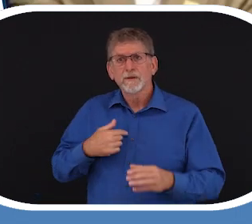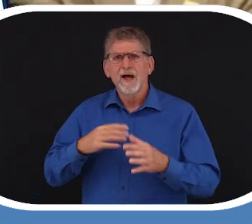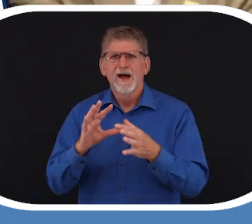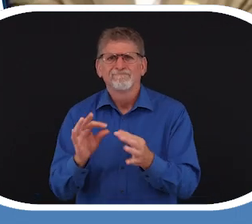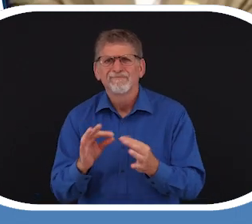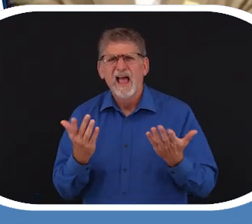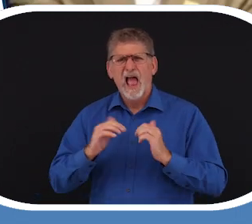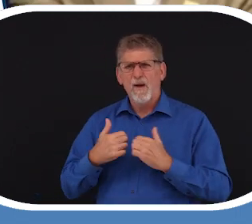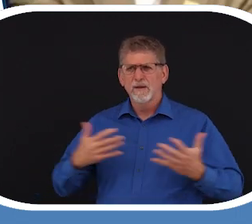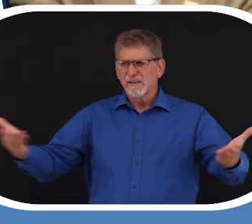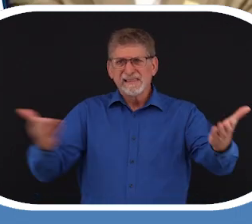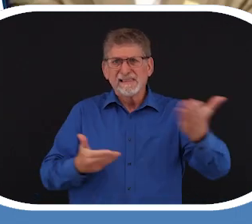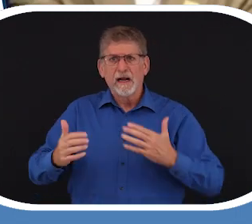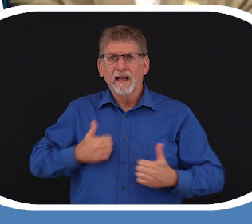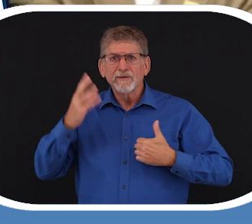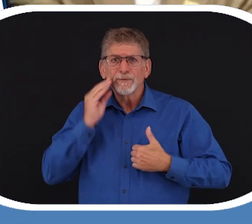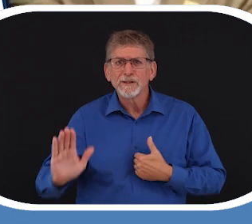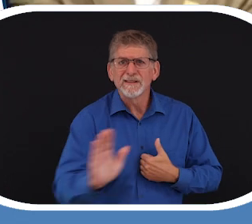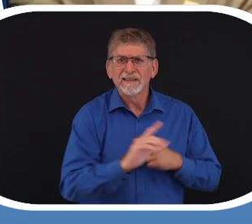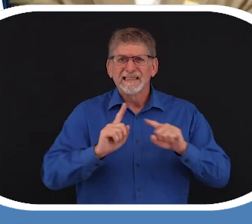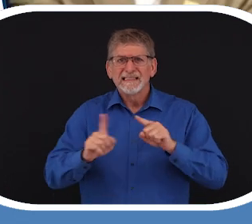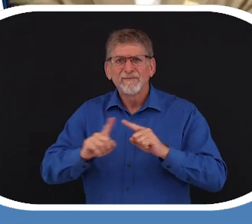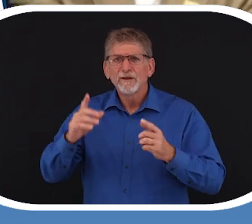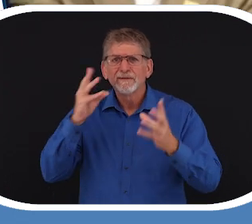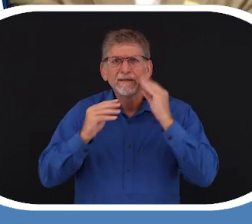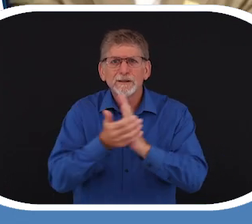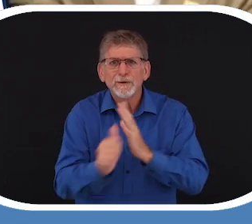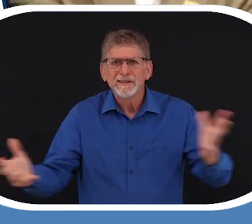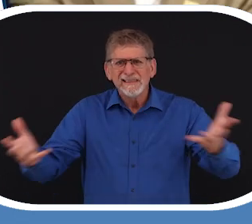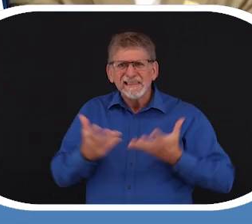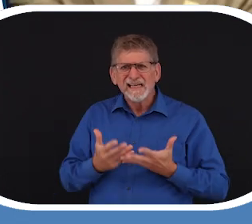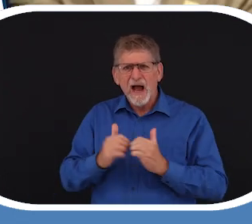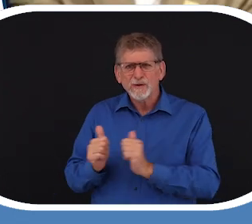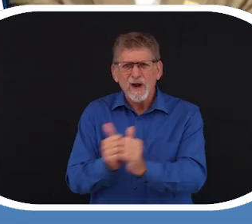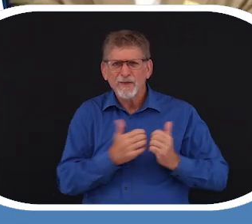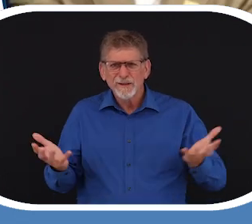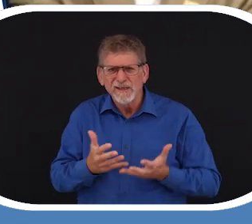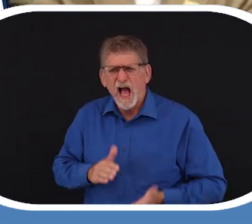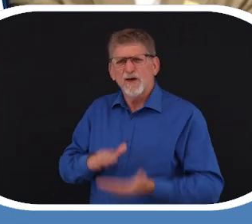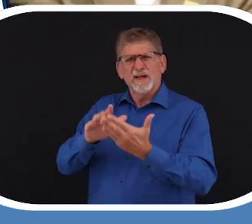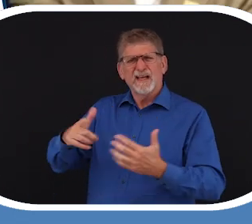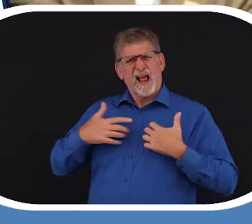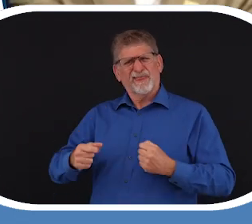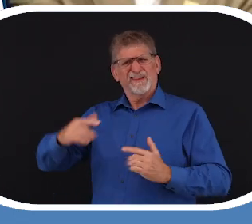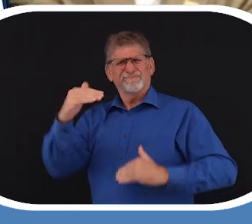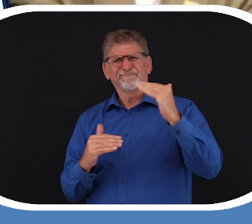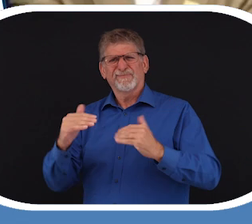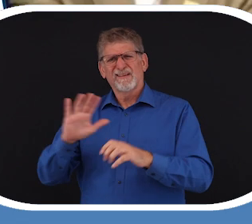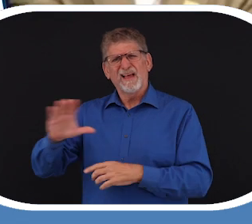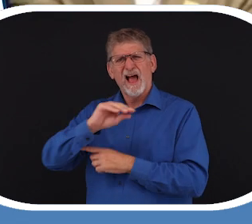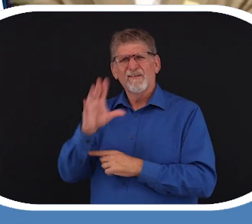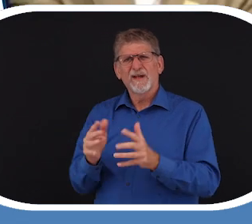different expertise, how can we bring that together to address health disparities of African-American men in Chicagoland area? So we set out